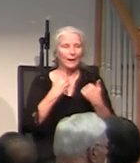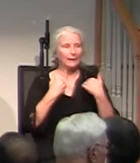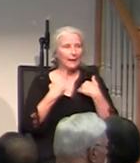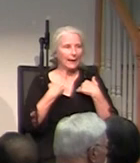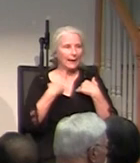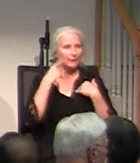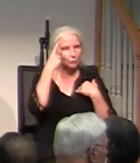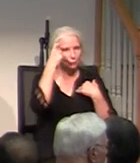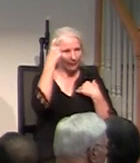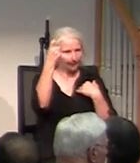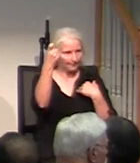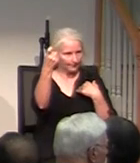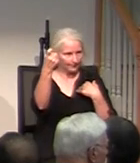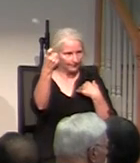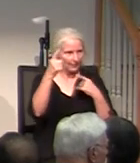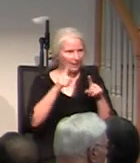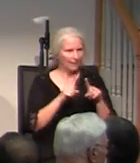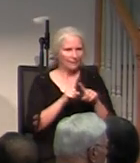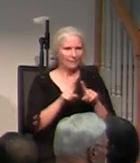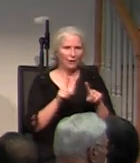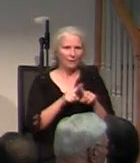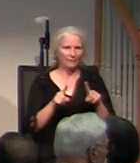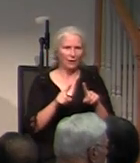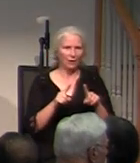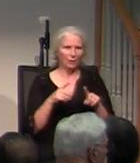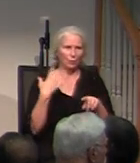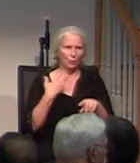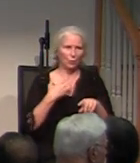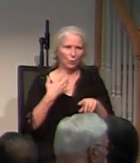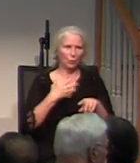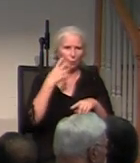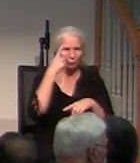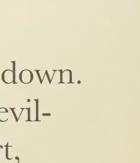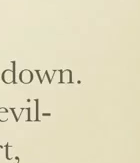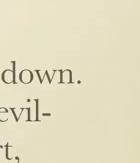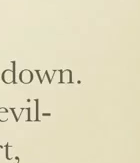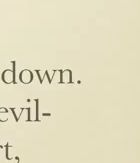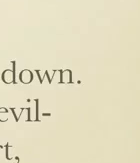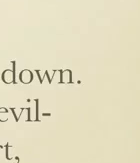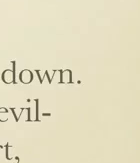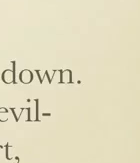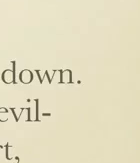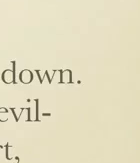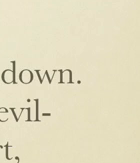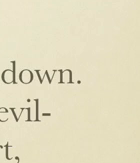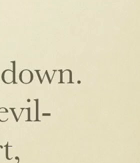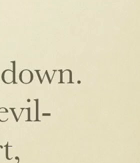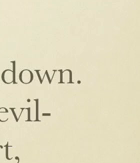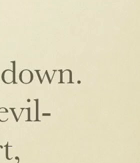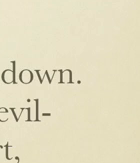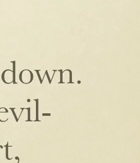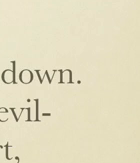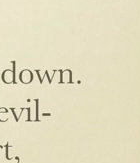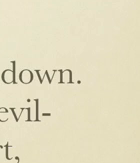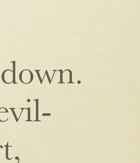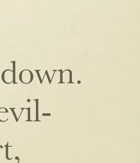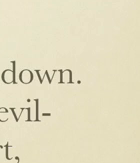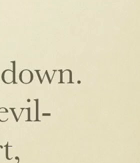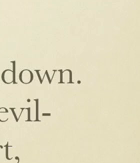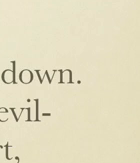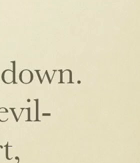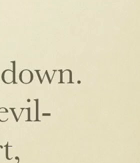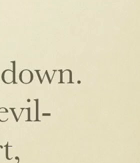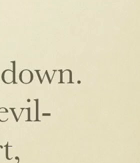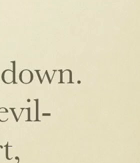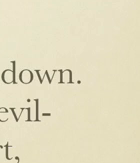In fact, this dream was so impressive, she got sick for 2 weeks. She was in an assembly when a man of noble, majestic stature came